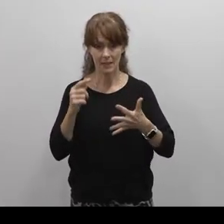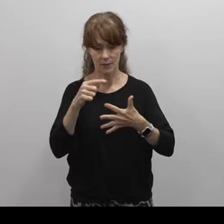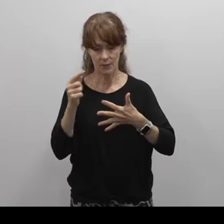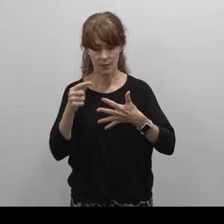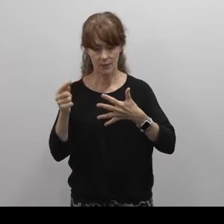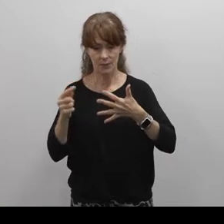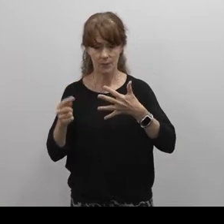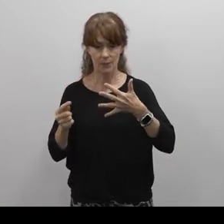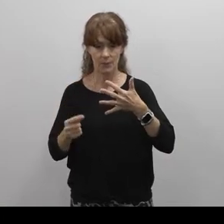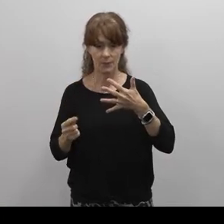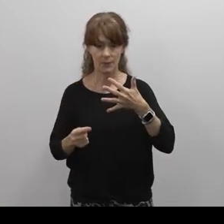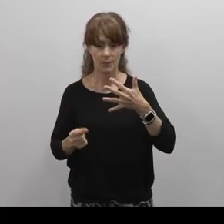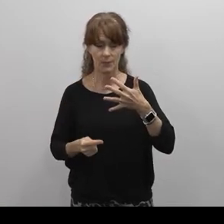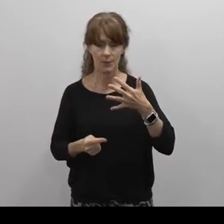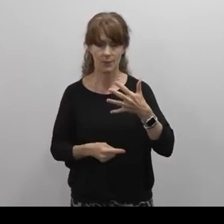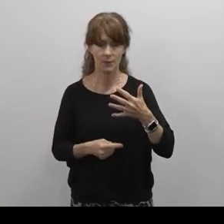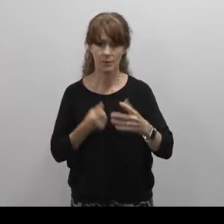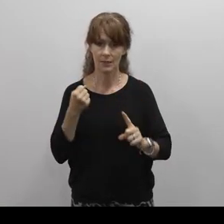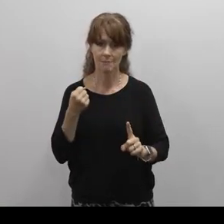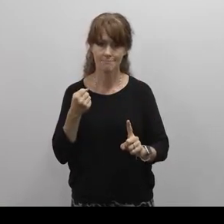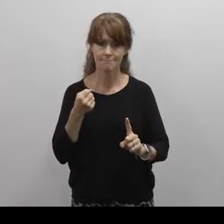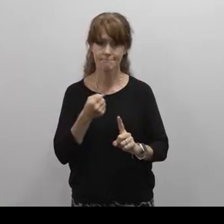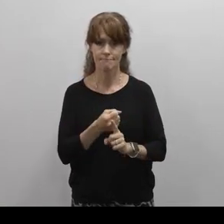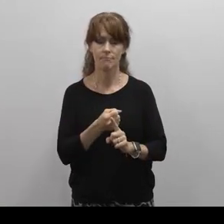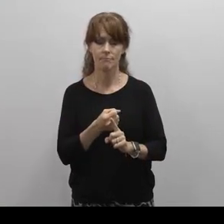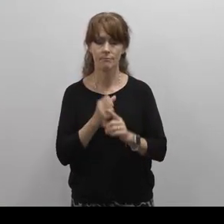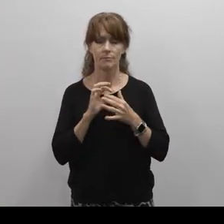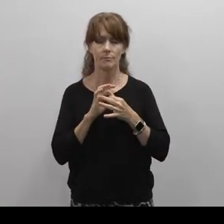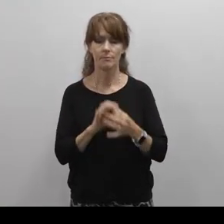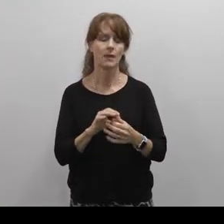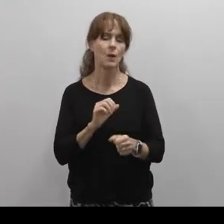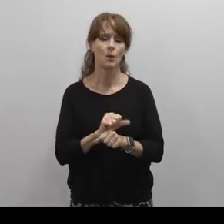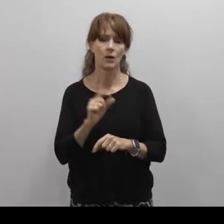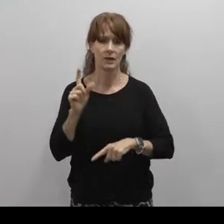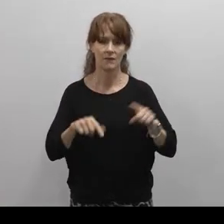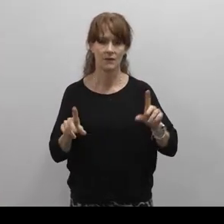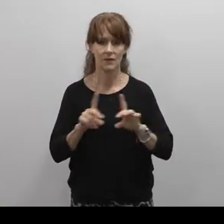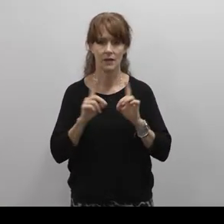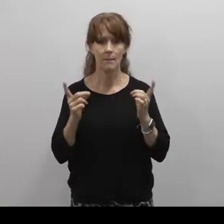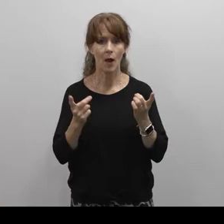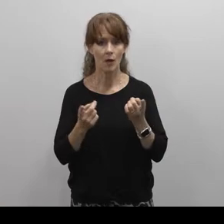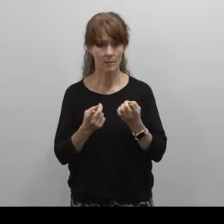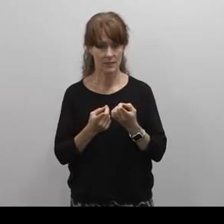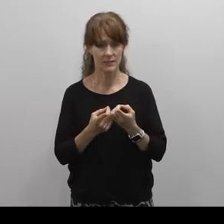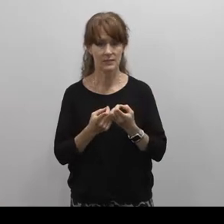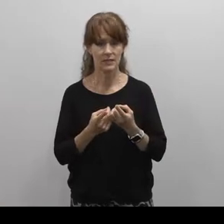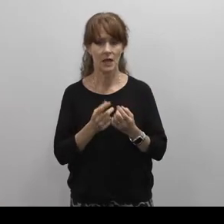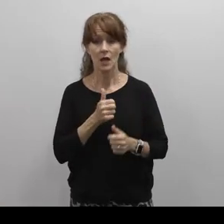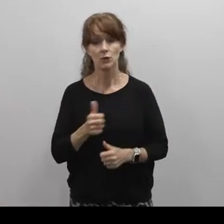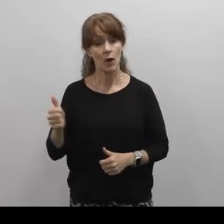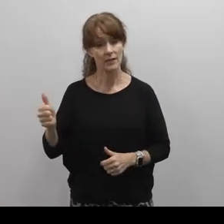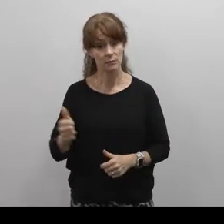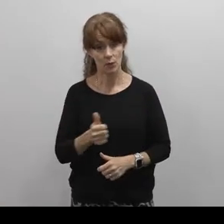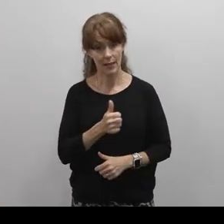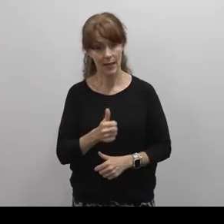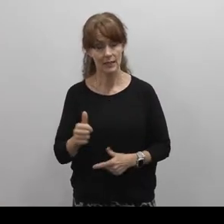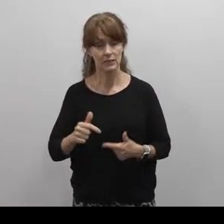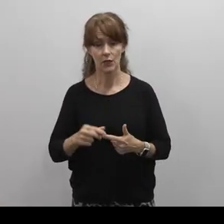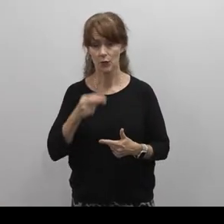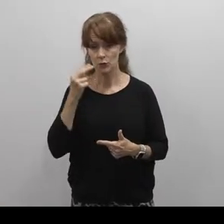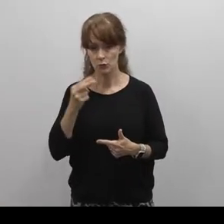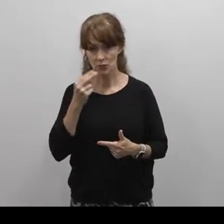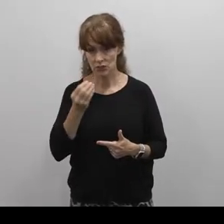things that really impact and coincided with the work of different departments in the district, be it transportation,